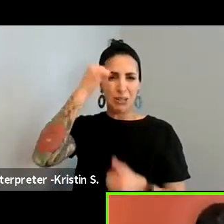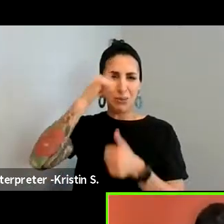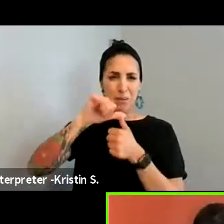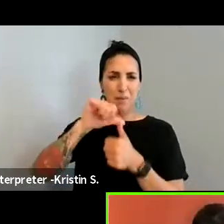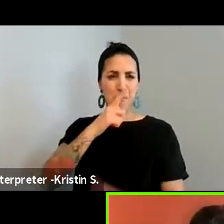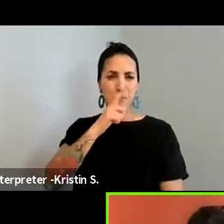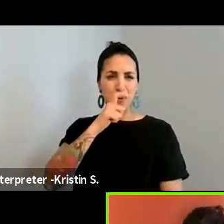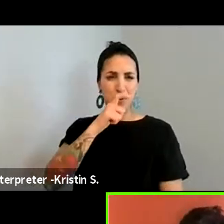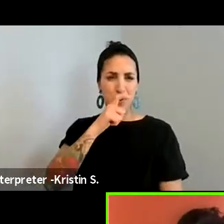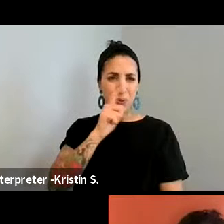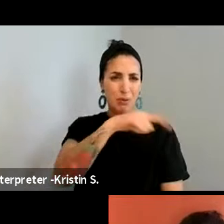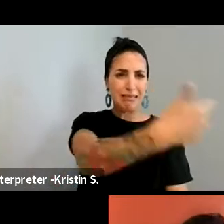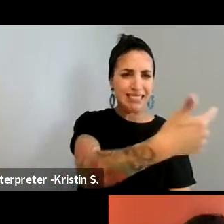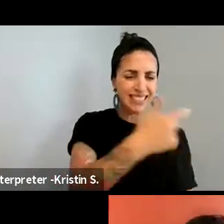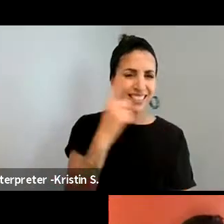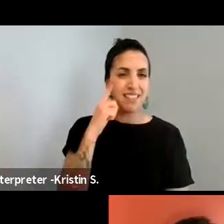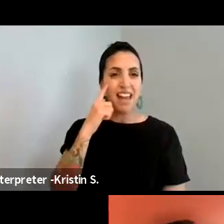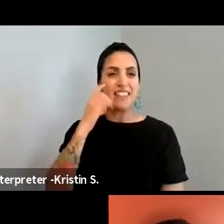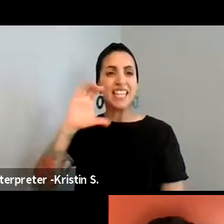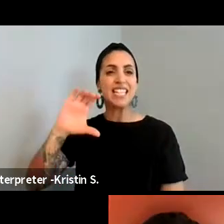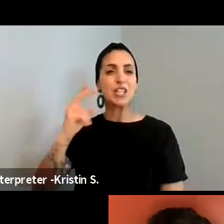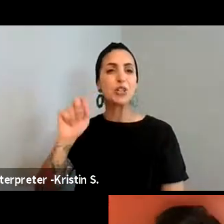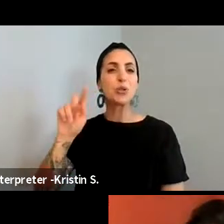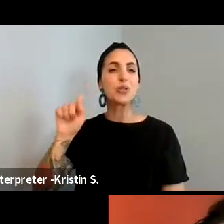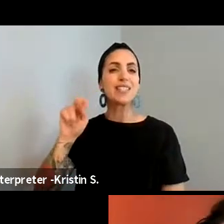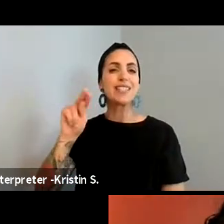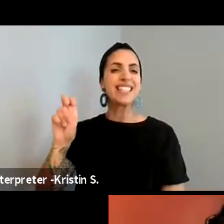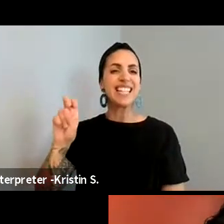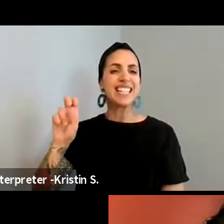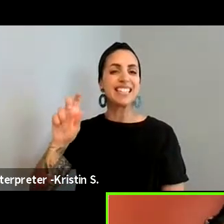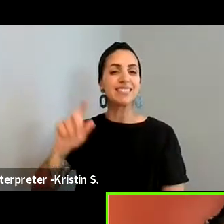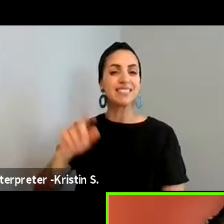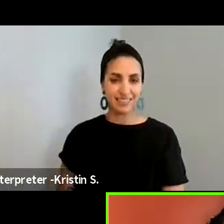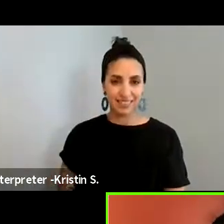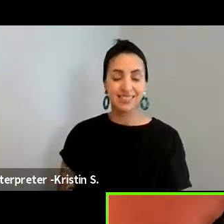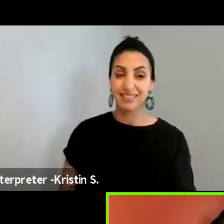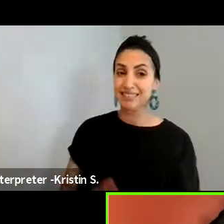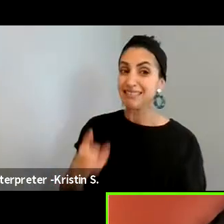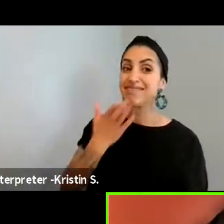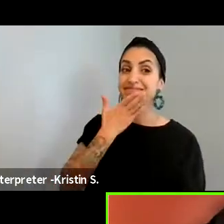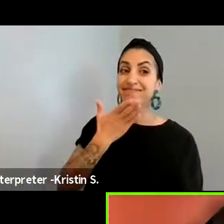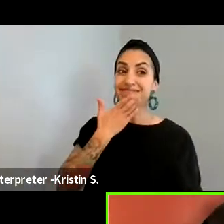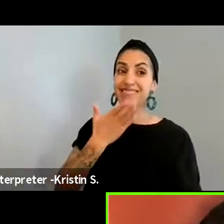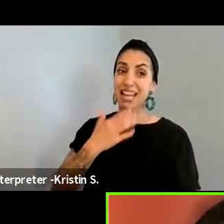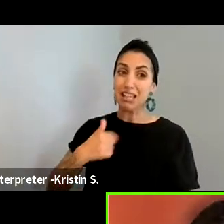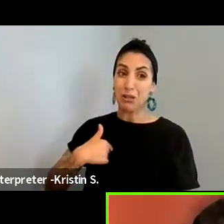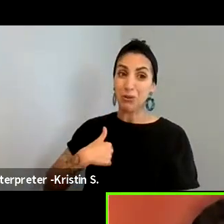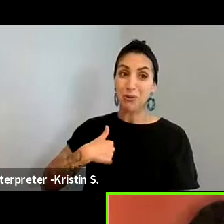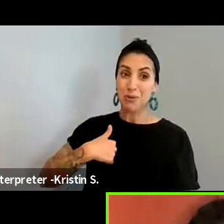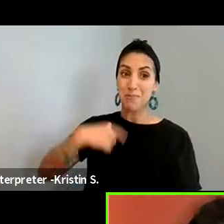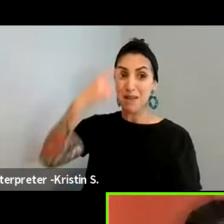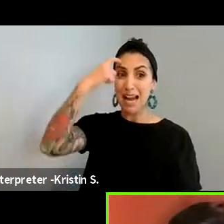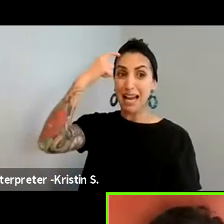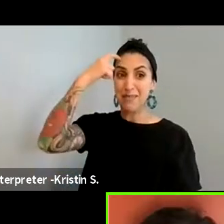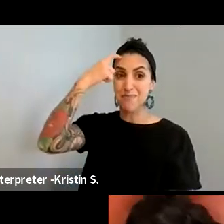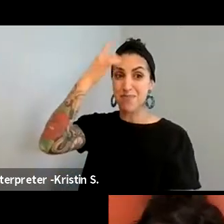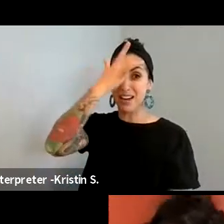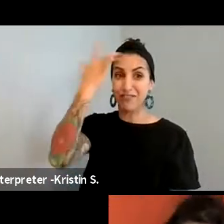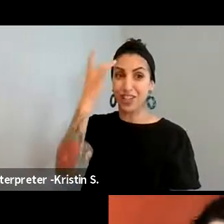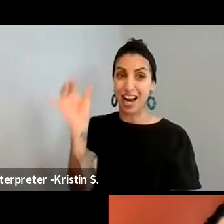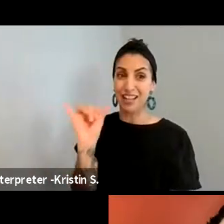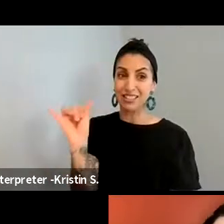27. So I think I said Christine is next. Thank you, because my 29-year-old brain forgot too.